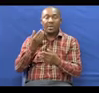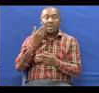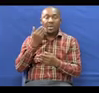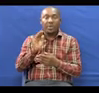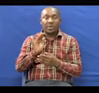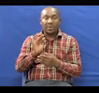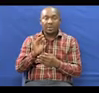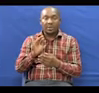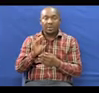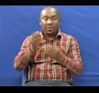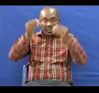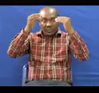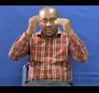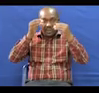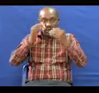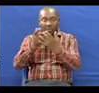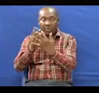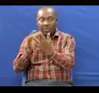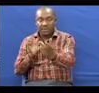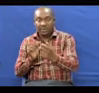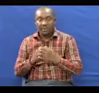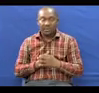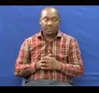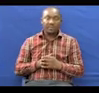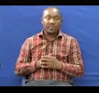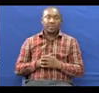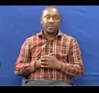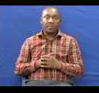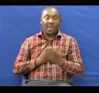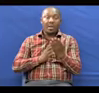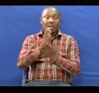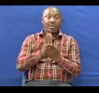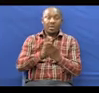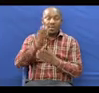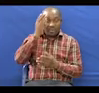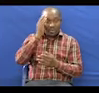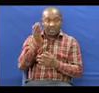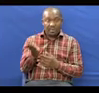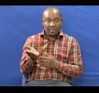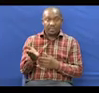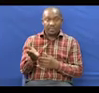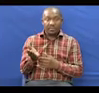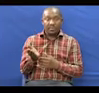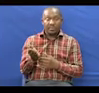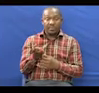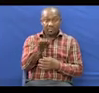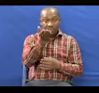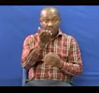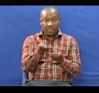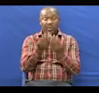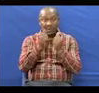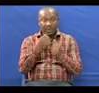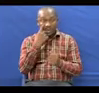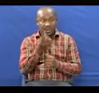importances of studying the populations. Now through knowing these population data,